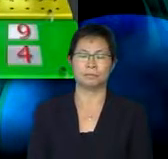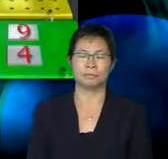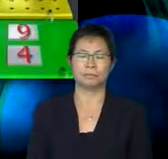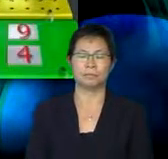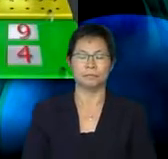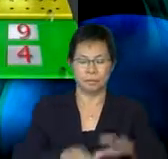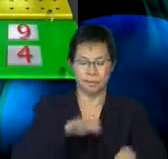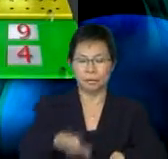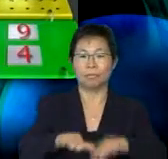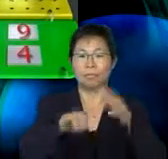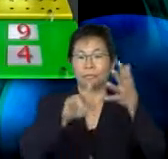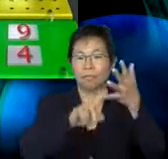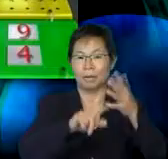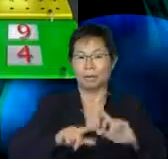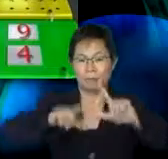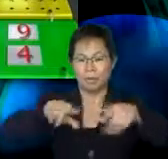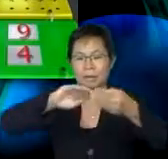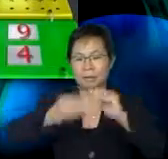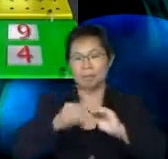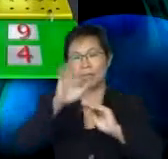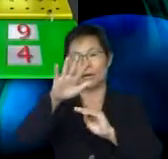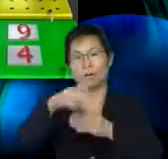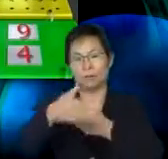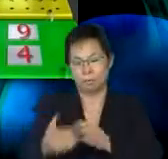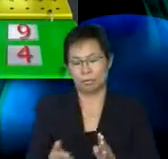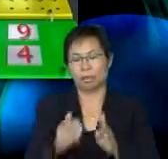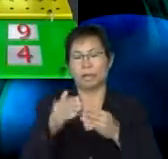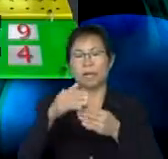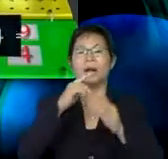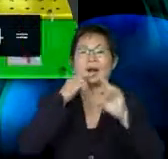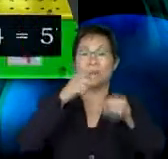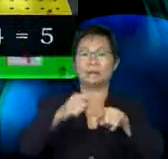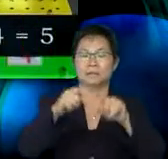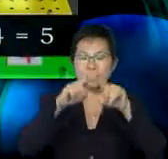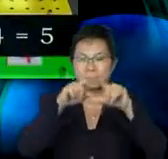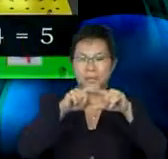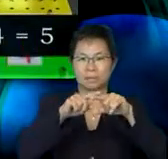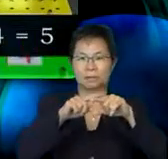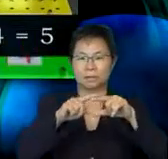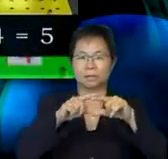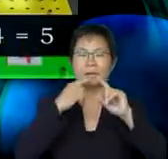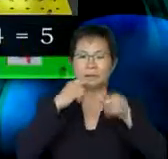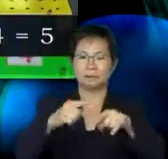Step 5. Place the number 5 block in the answer column.